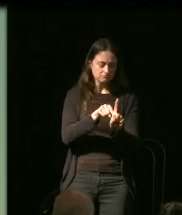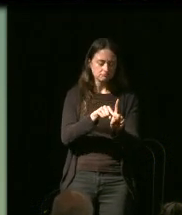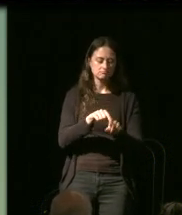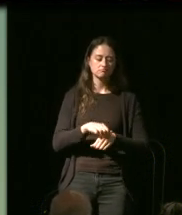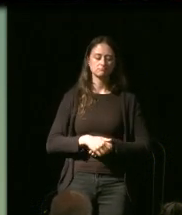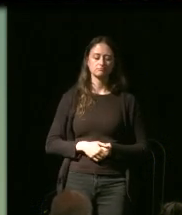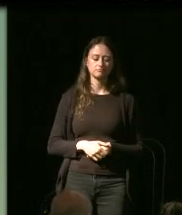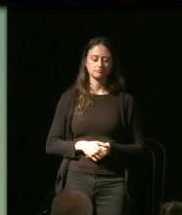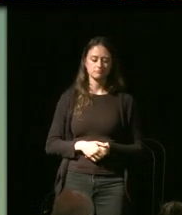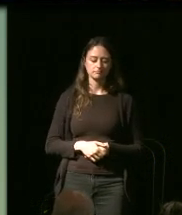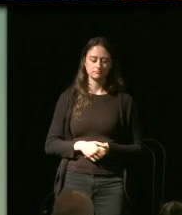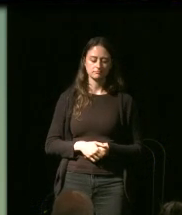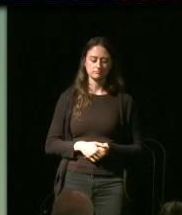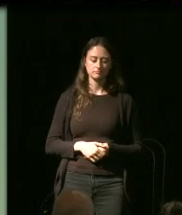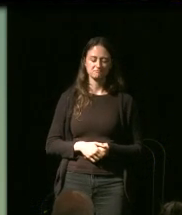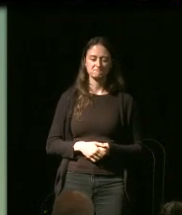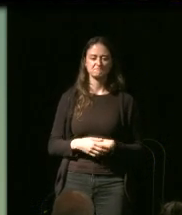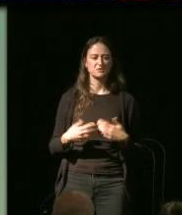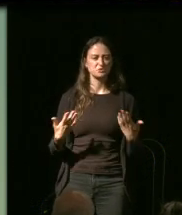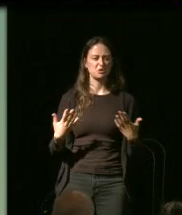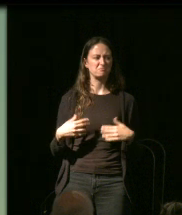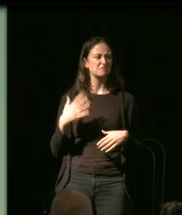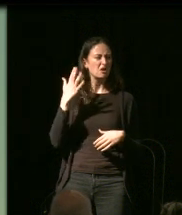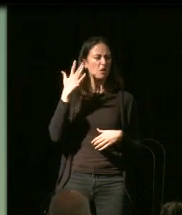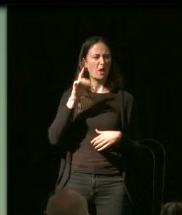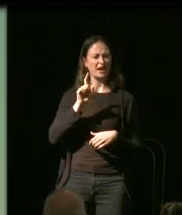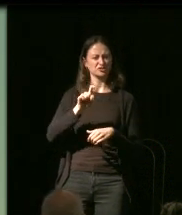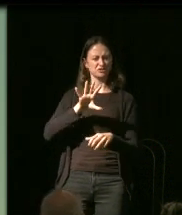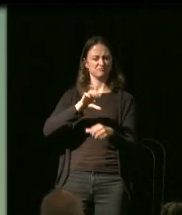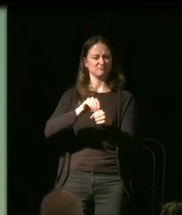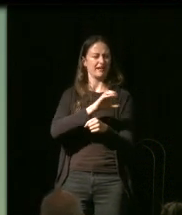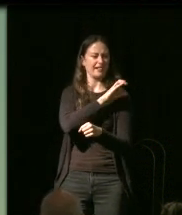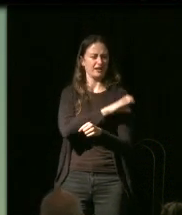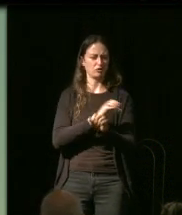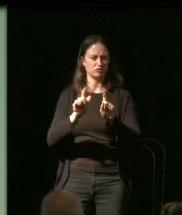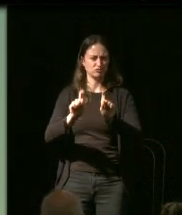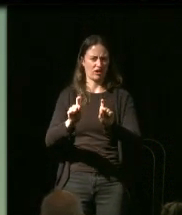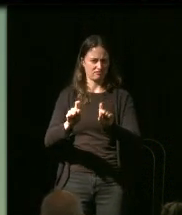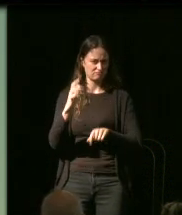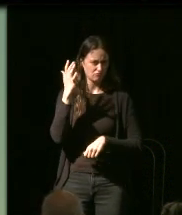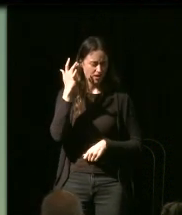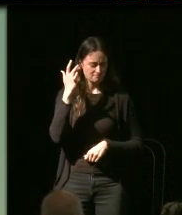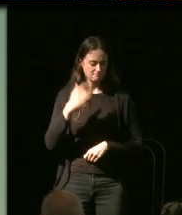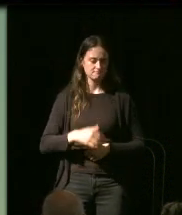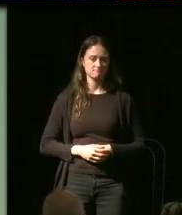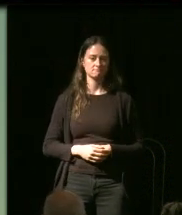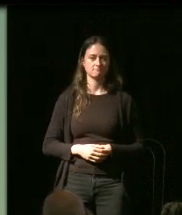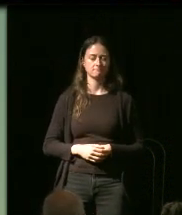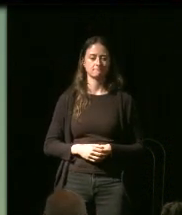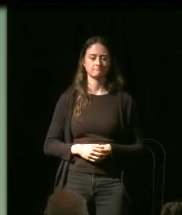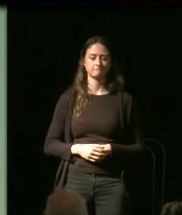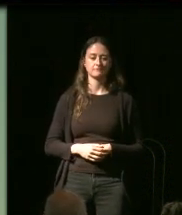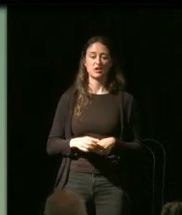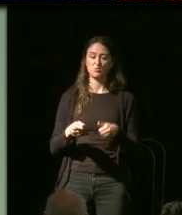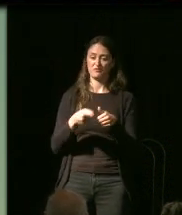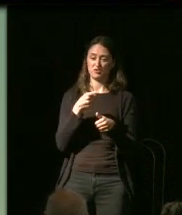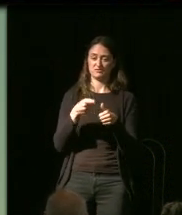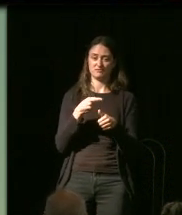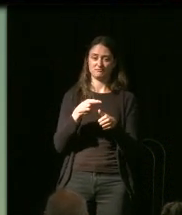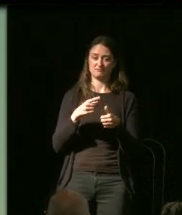So why should you participate in a clinical trial? Well, first of all, you get to play an active role in your own